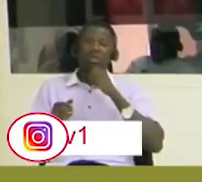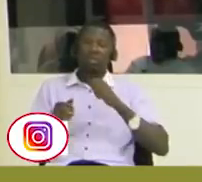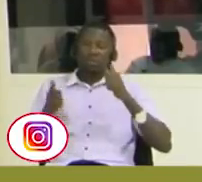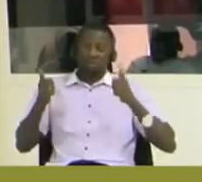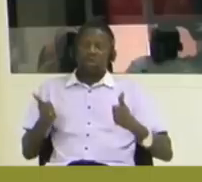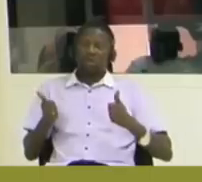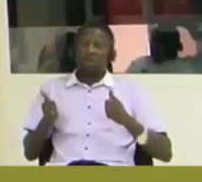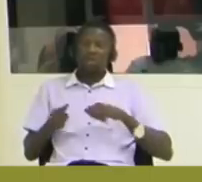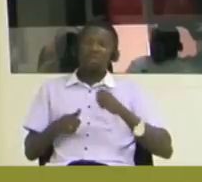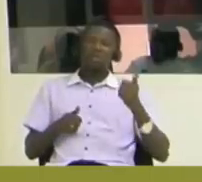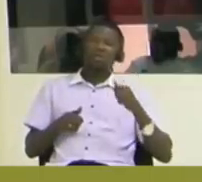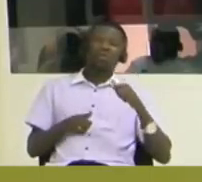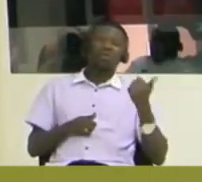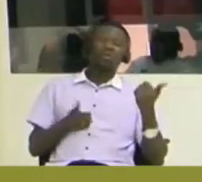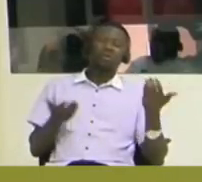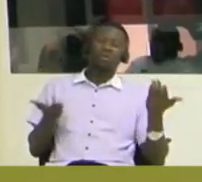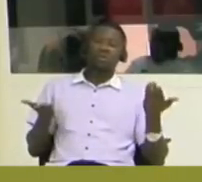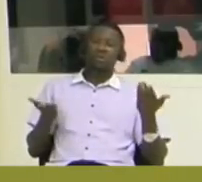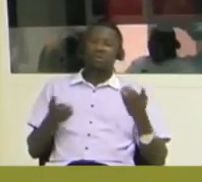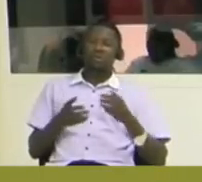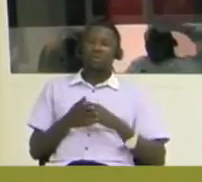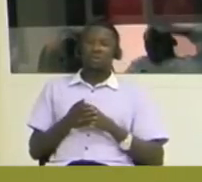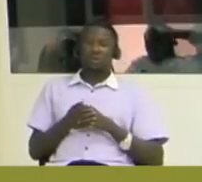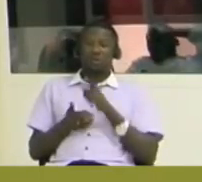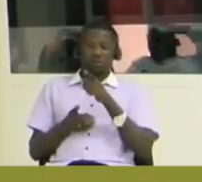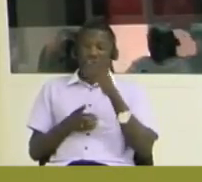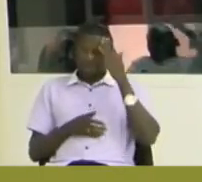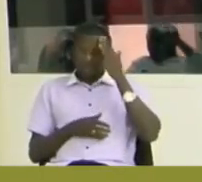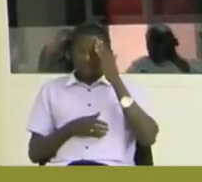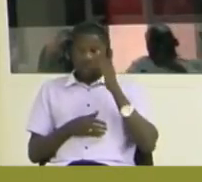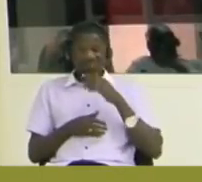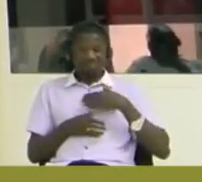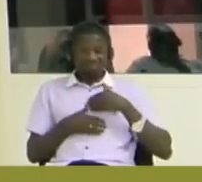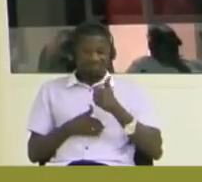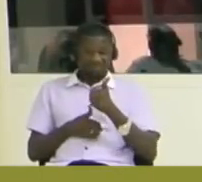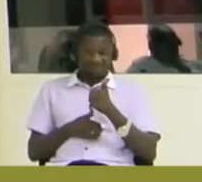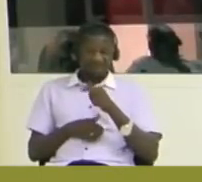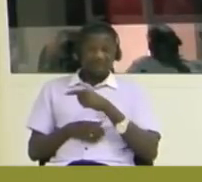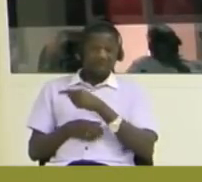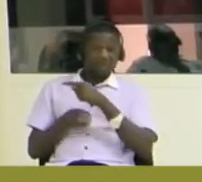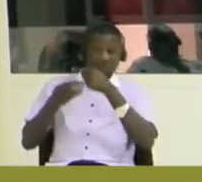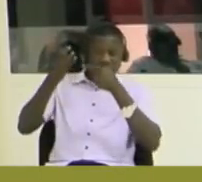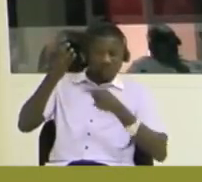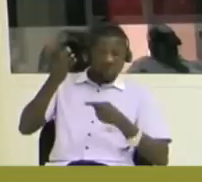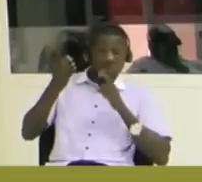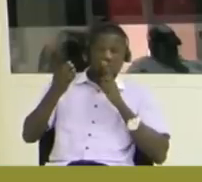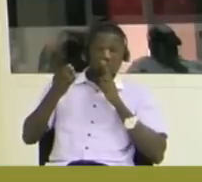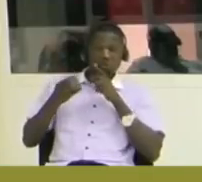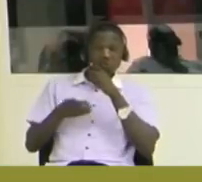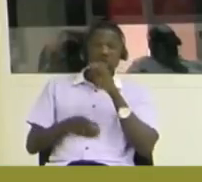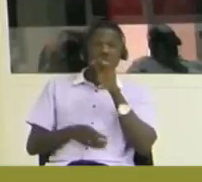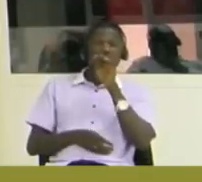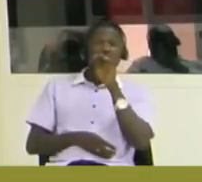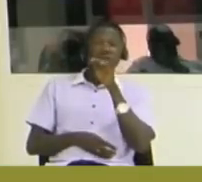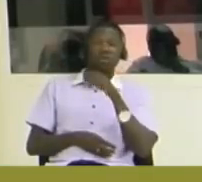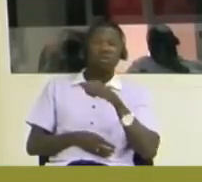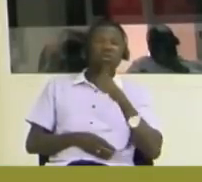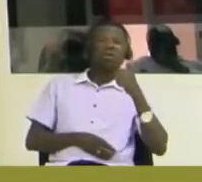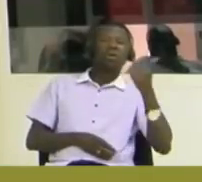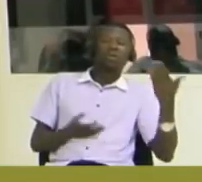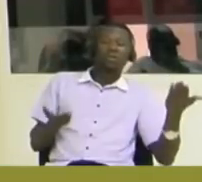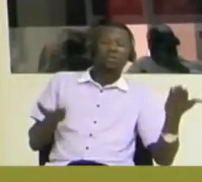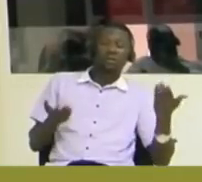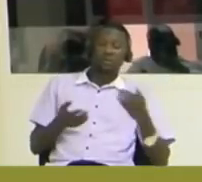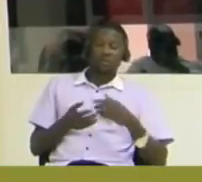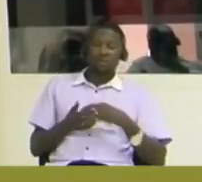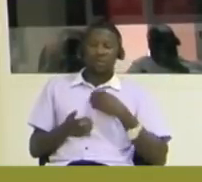Was that read favorably, question rather, was that read favorably by those who you called the others?